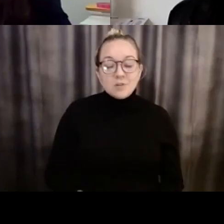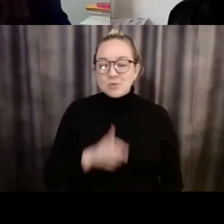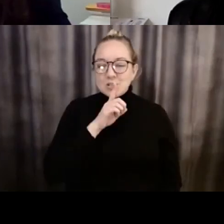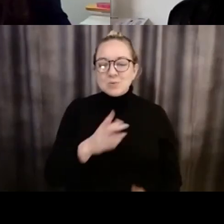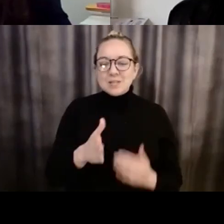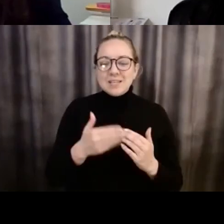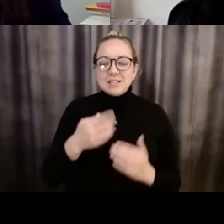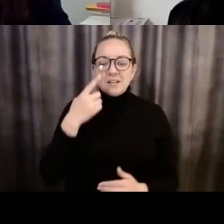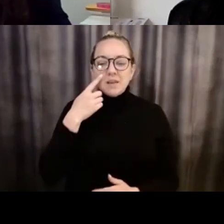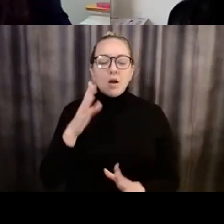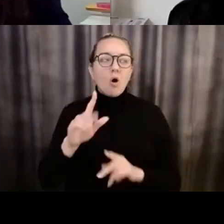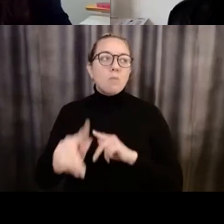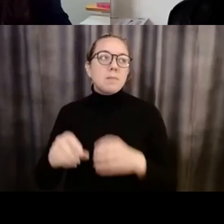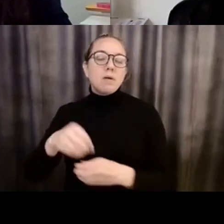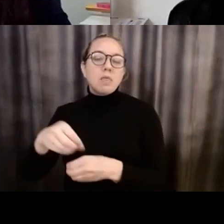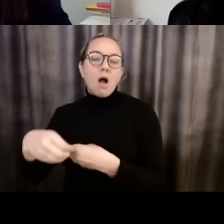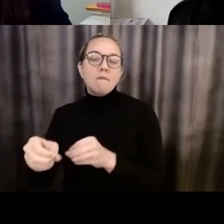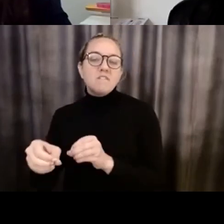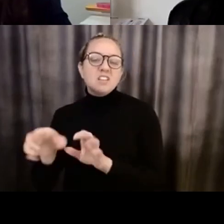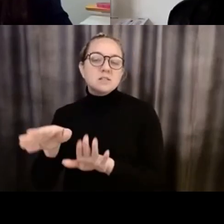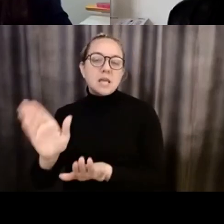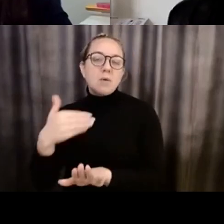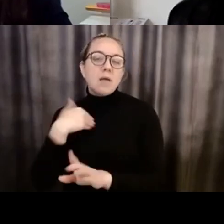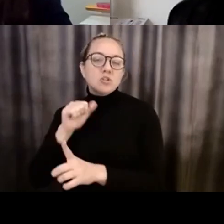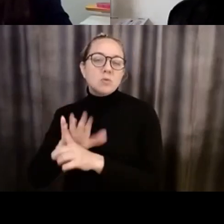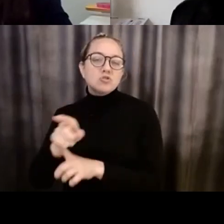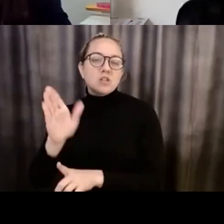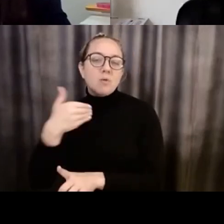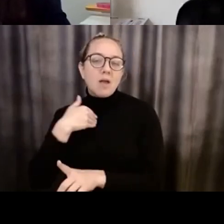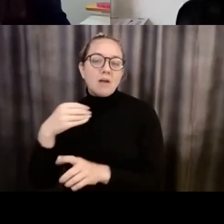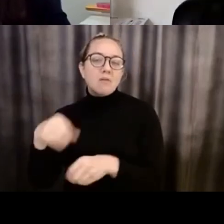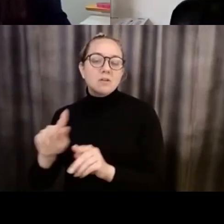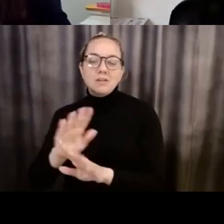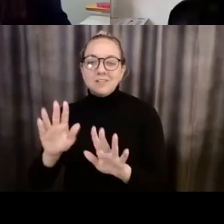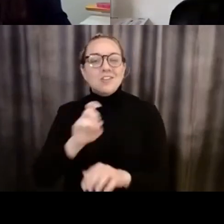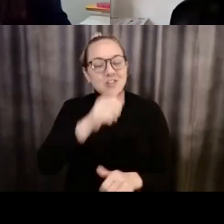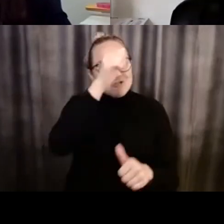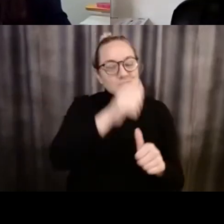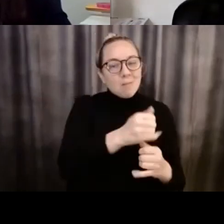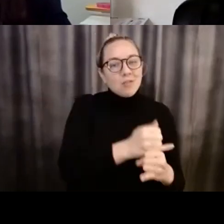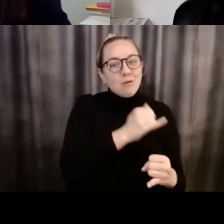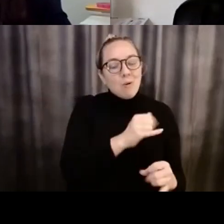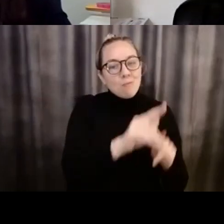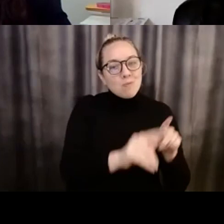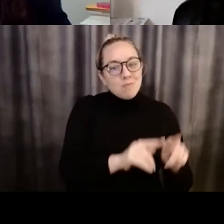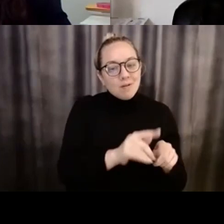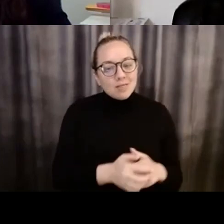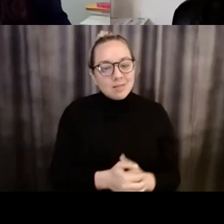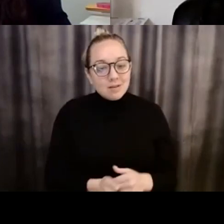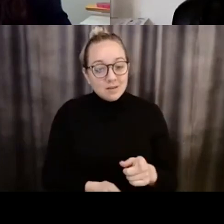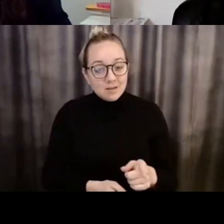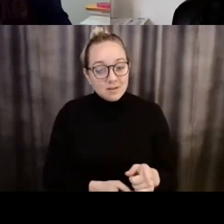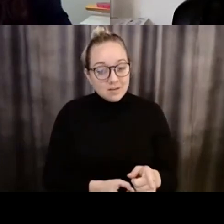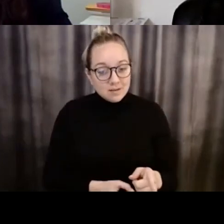they will be having the opportunities. And trust me, I haven't been an employee for for employee in the office for 6 years,